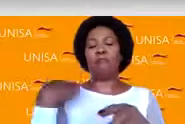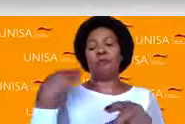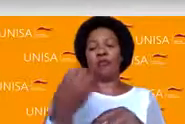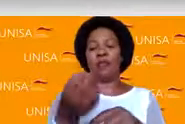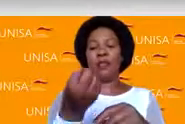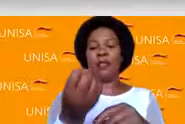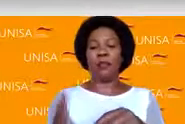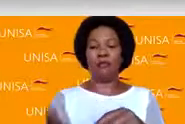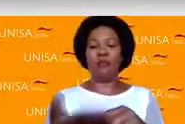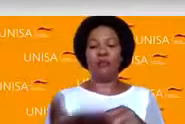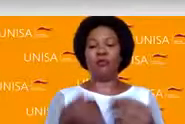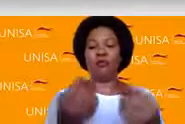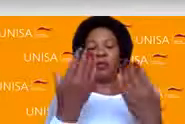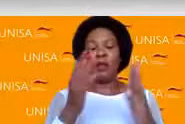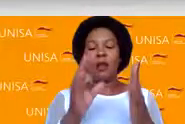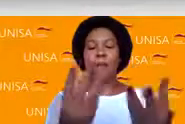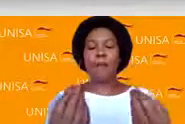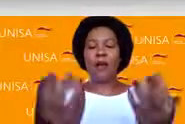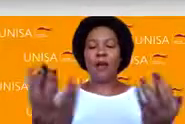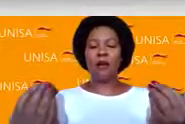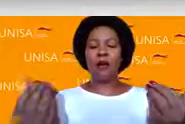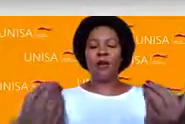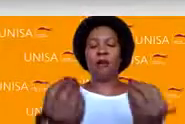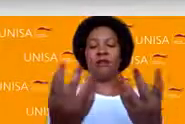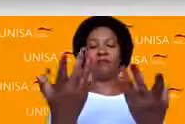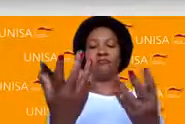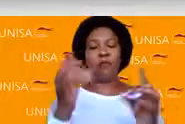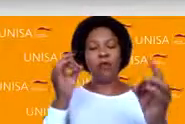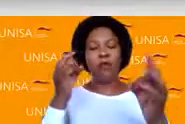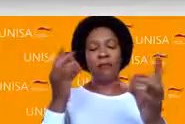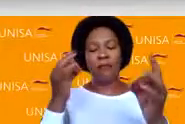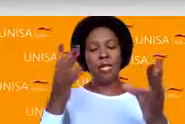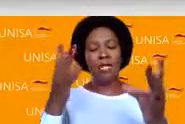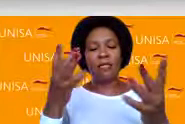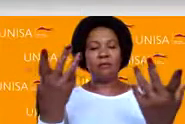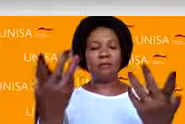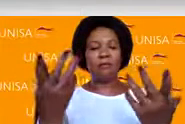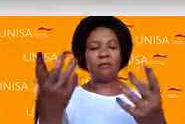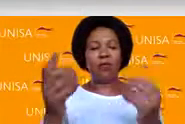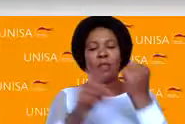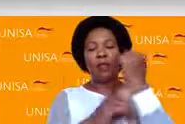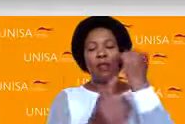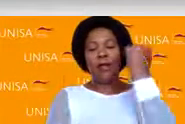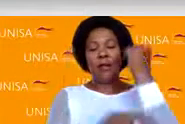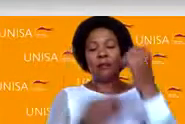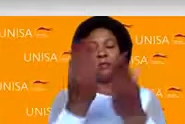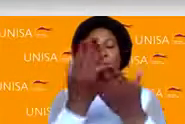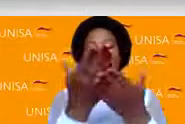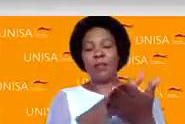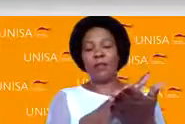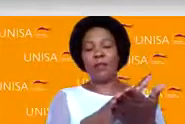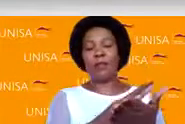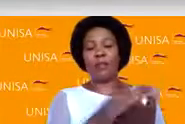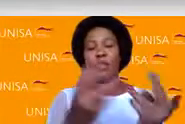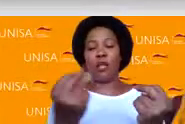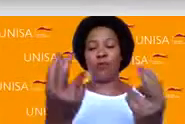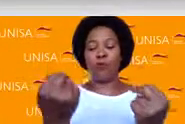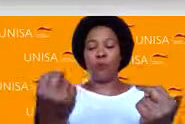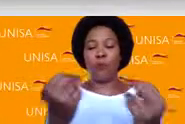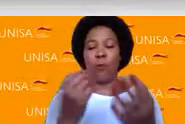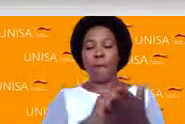your student number, all your information. And then on the last page, we'll tell you that the new password will